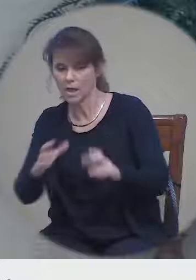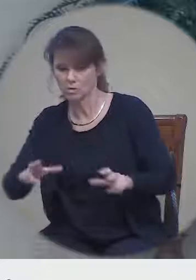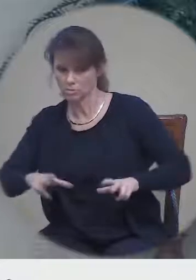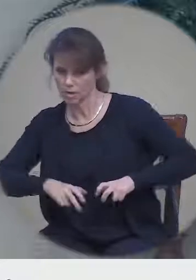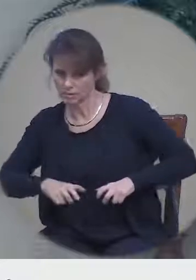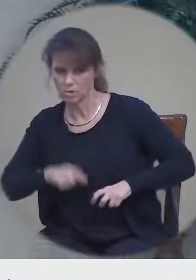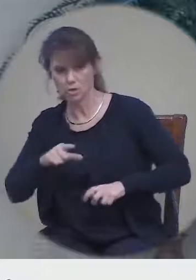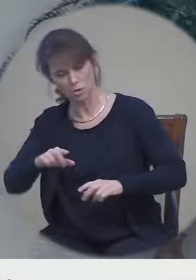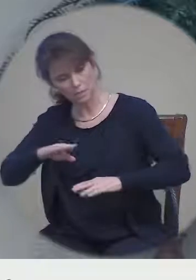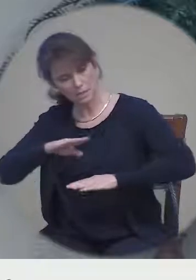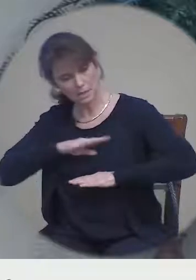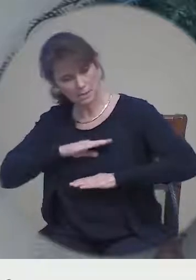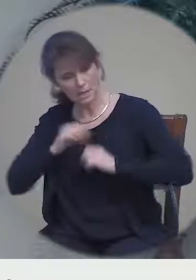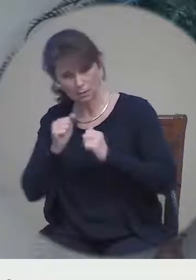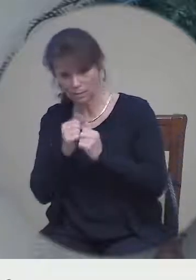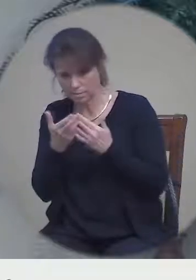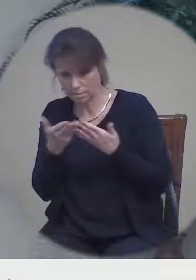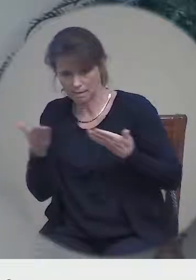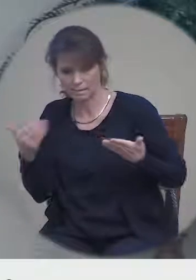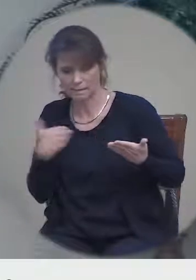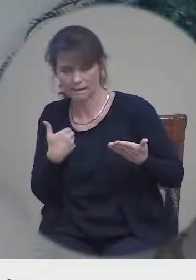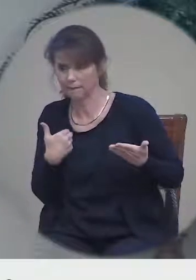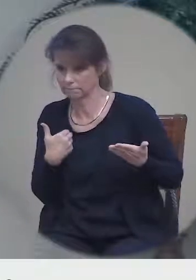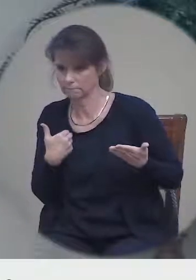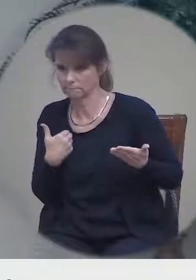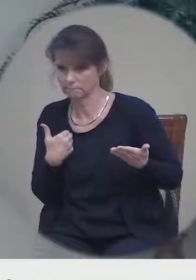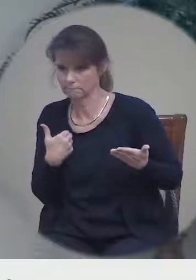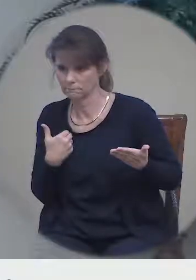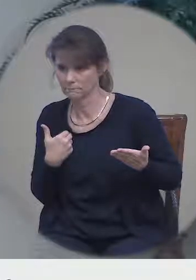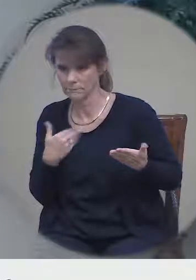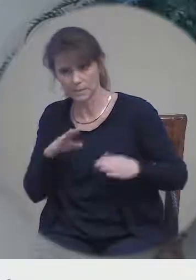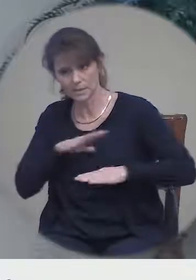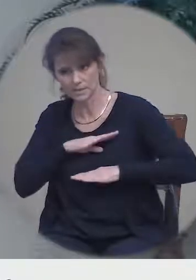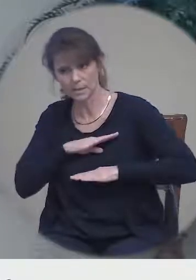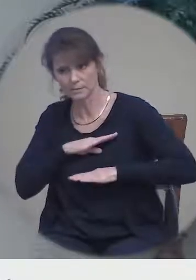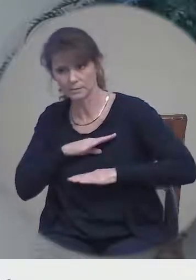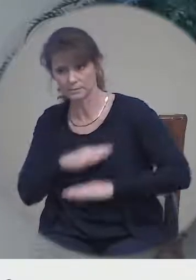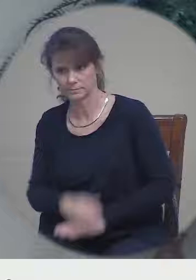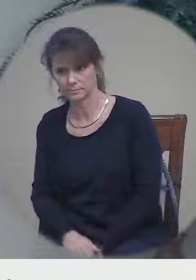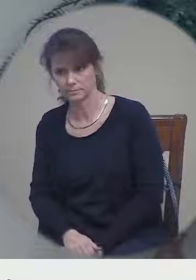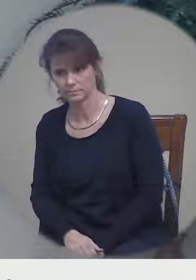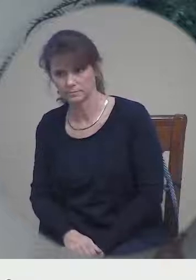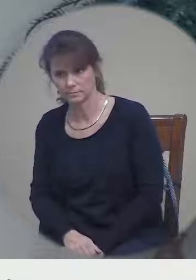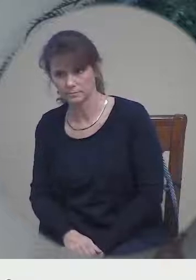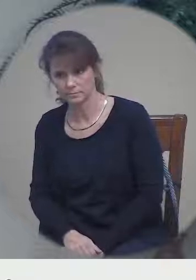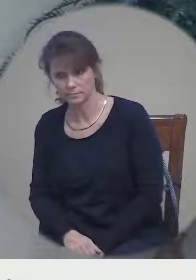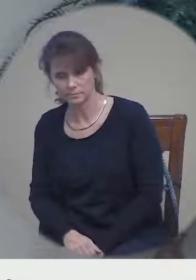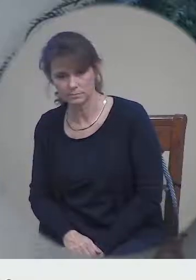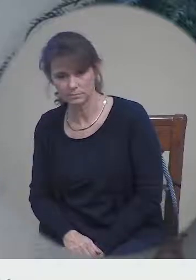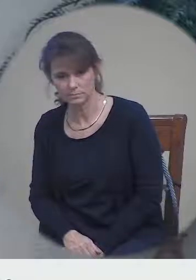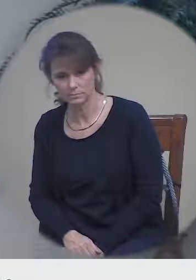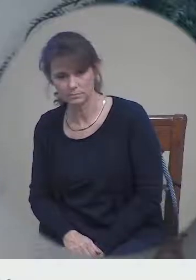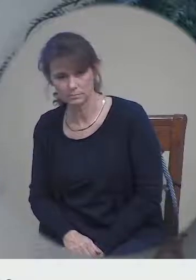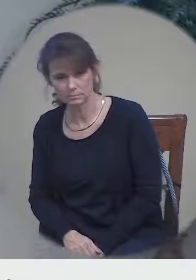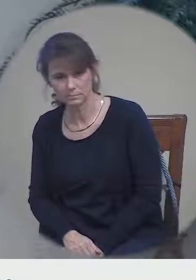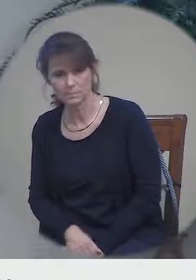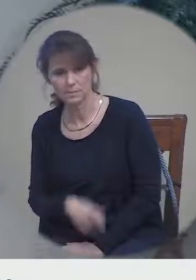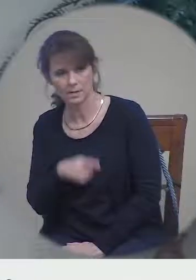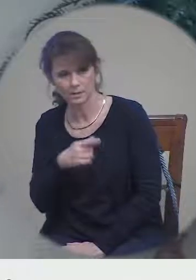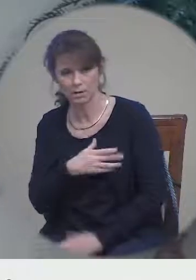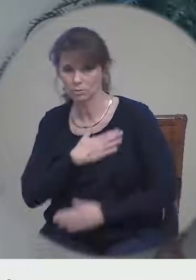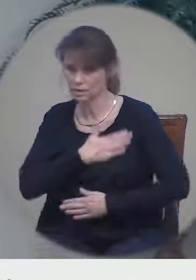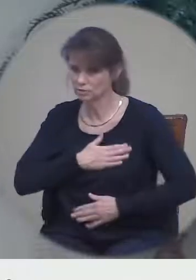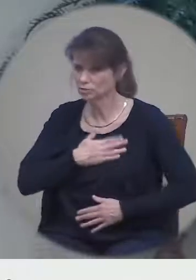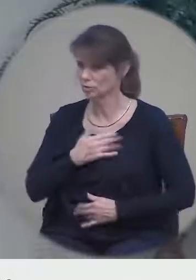content with such things as you have. Earlier in the letter, he said, you took joyfully the spoiling of your